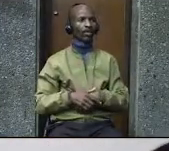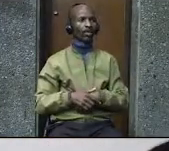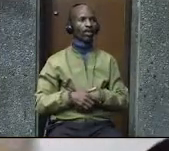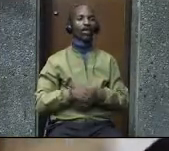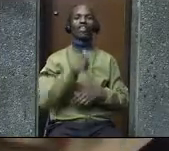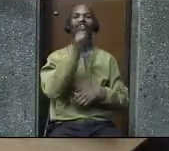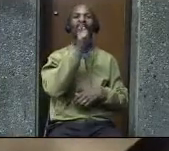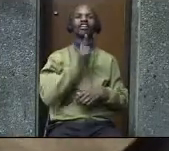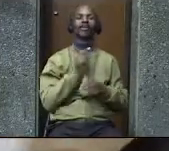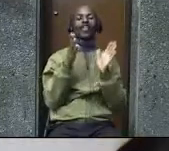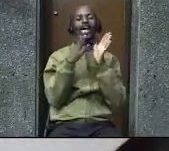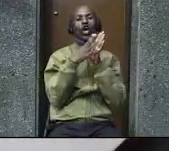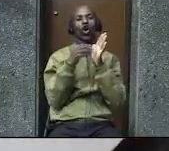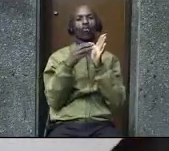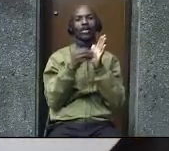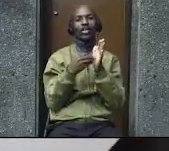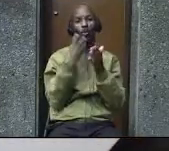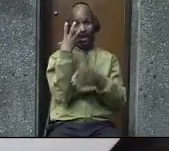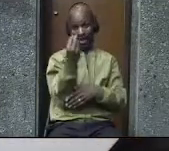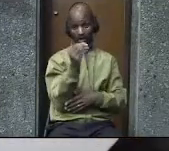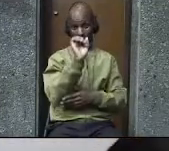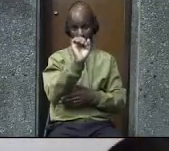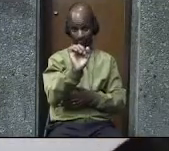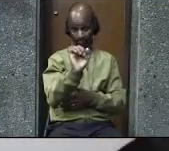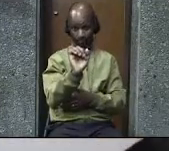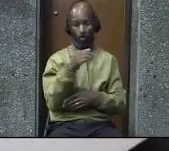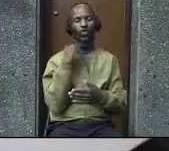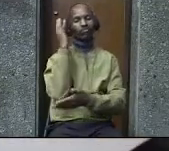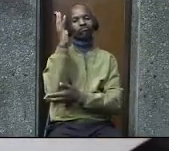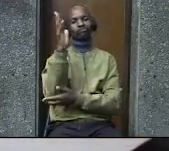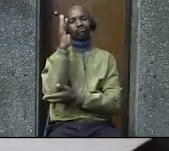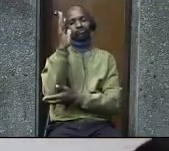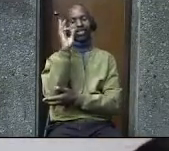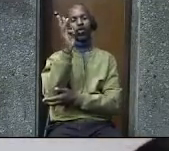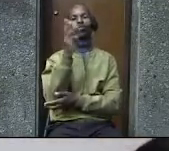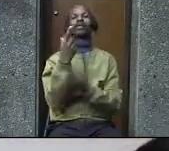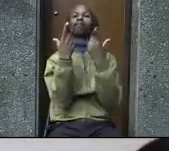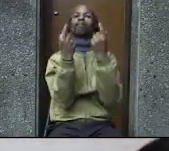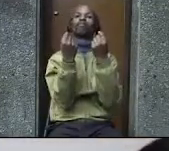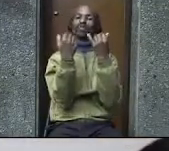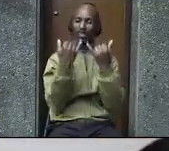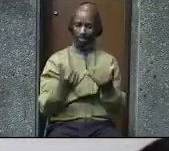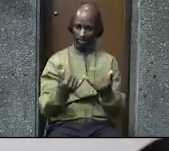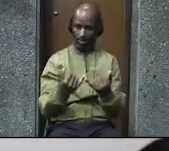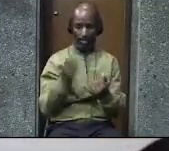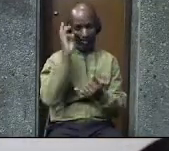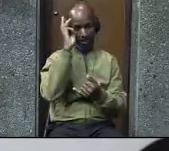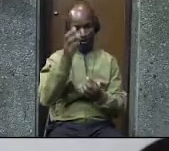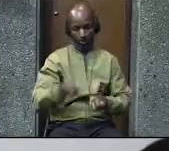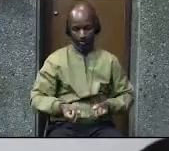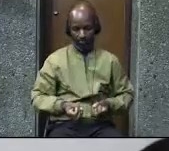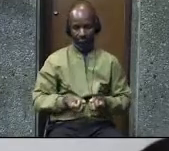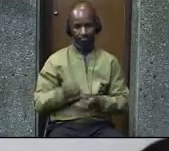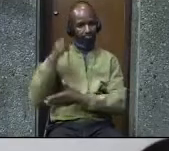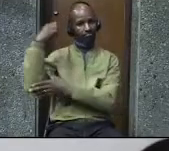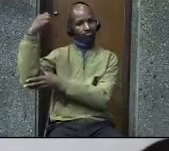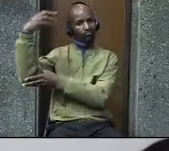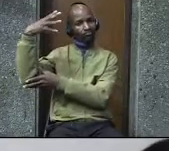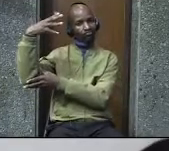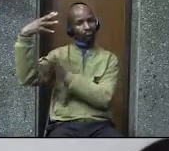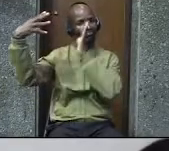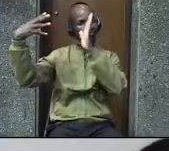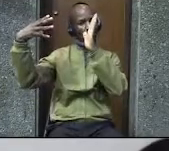I'm told that the copies you have them with you of the presentation that are going to be made, they will also be projected on the